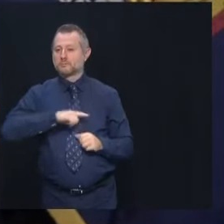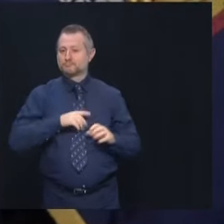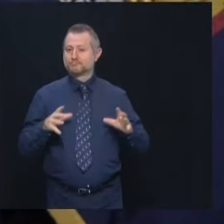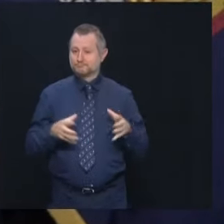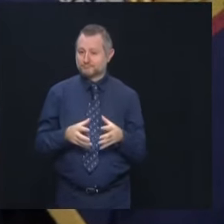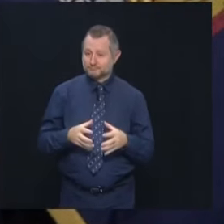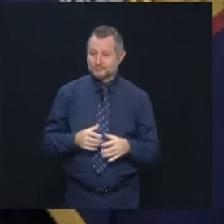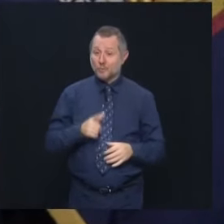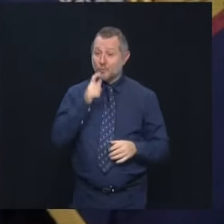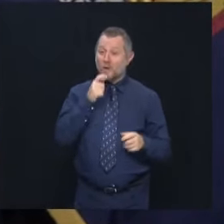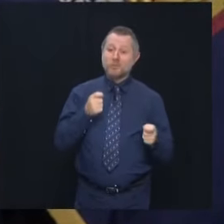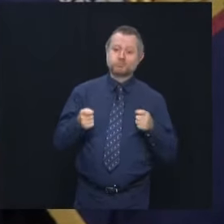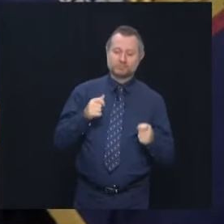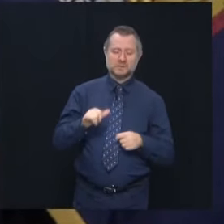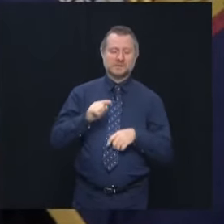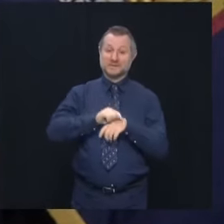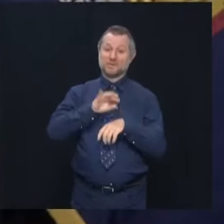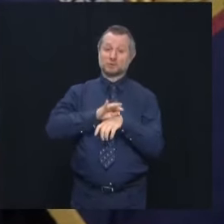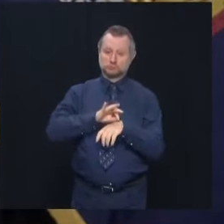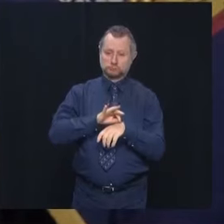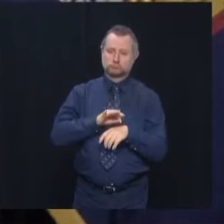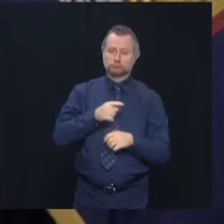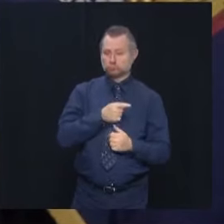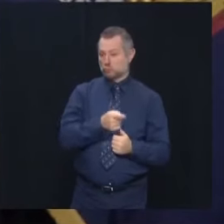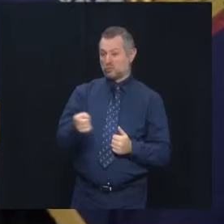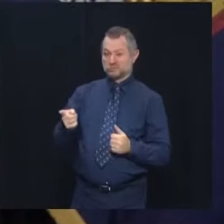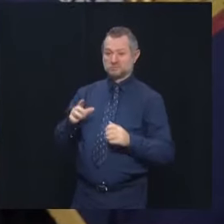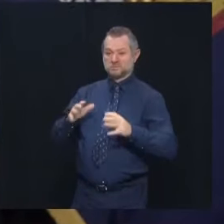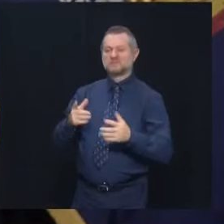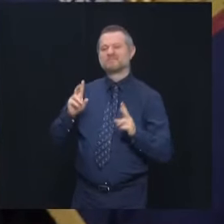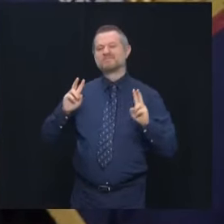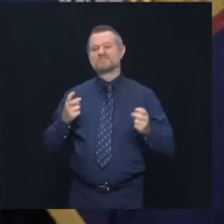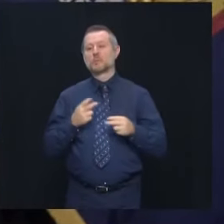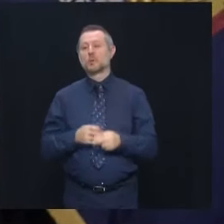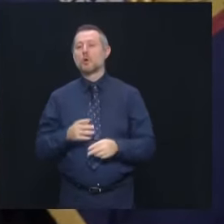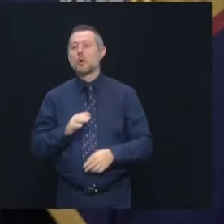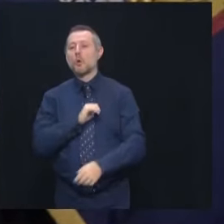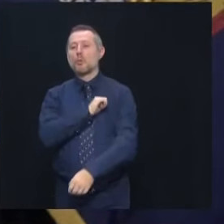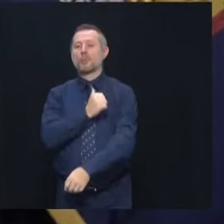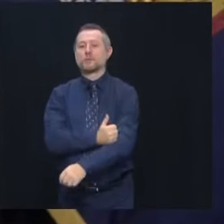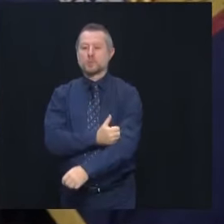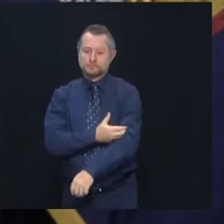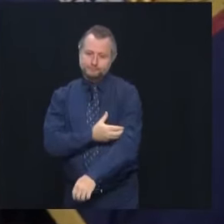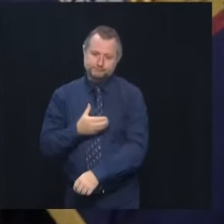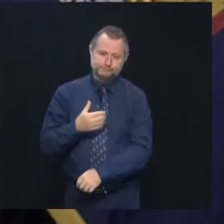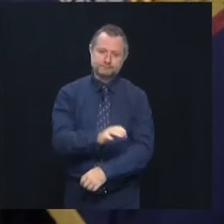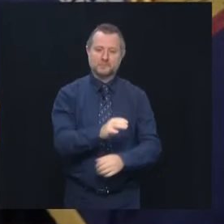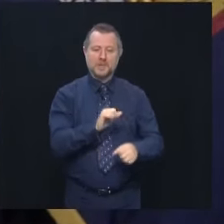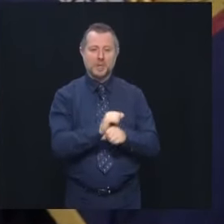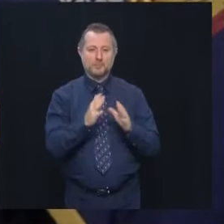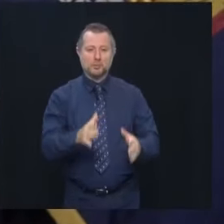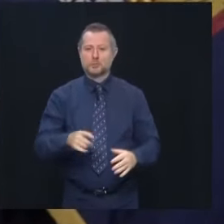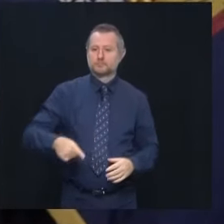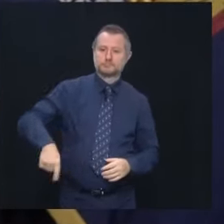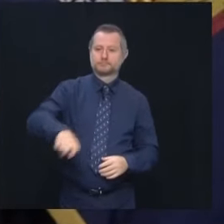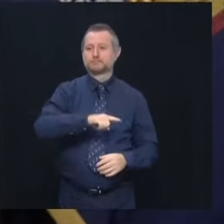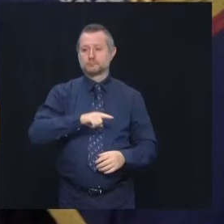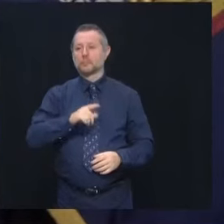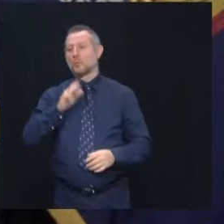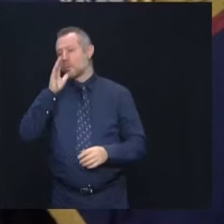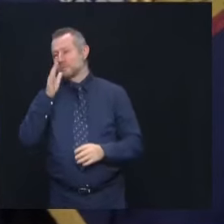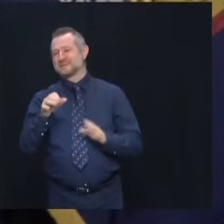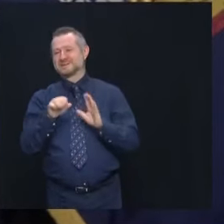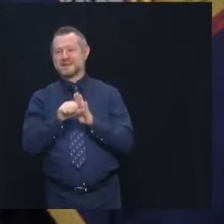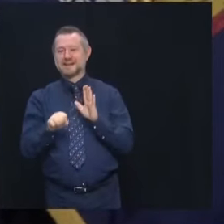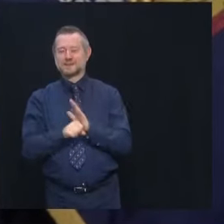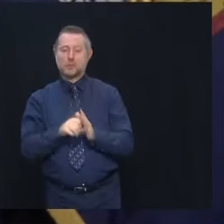that task force, deputized by that task force to give out state summonses